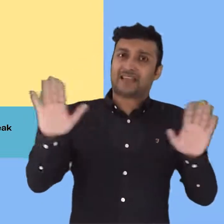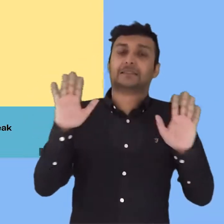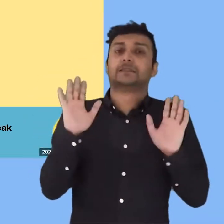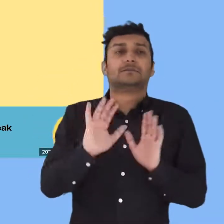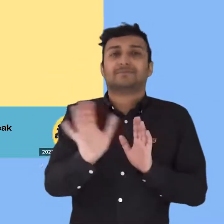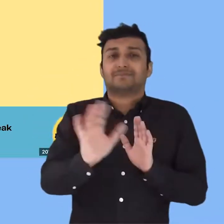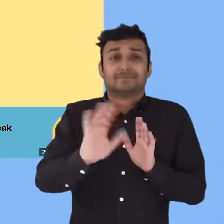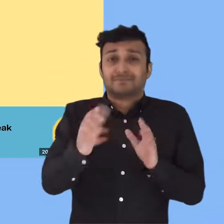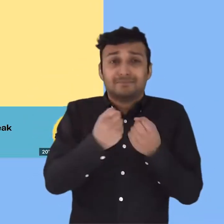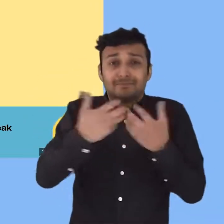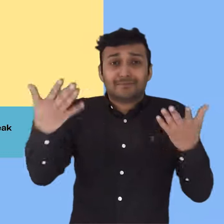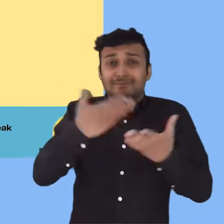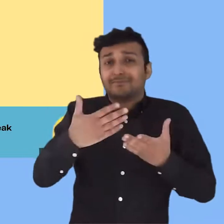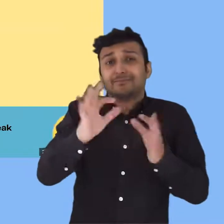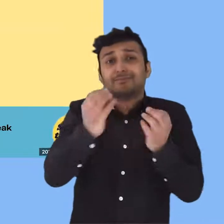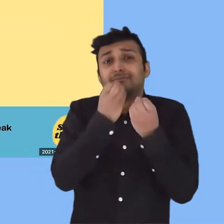and